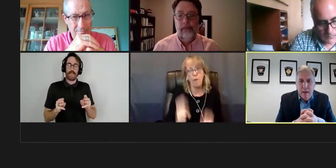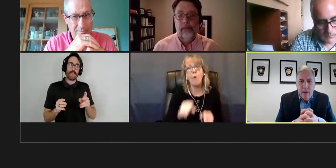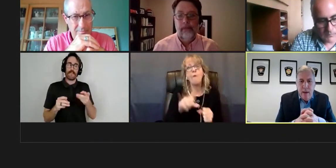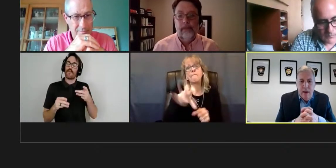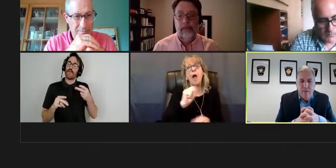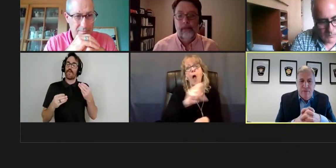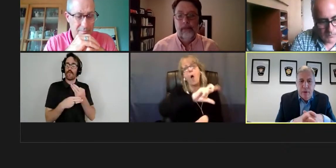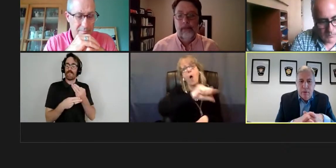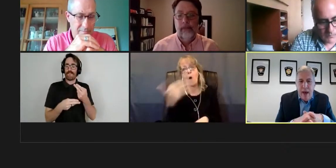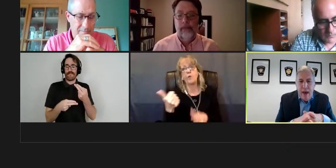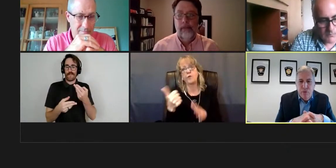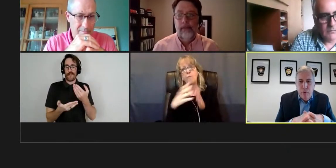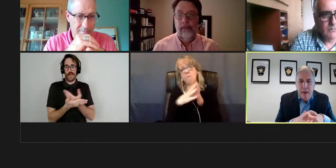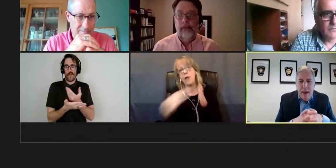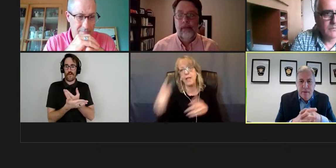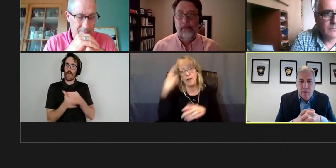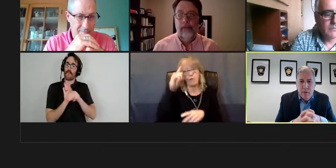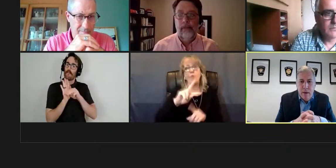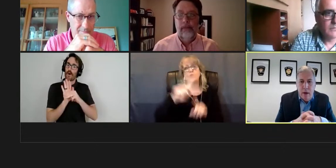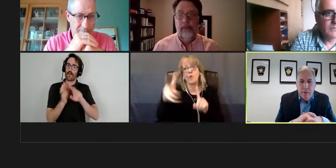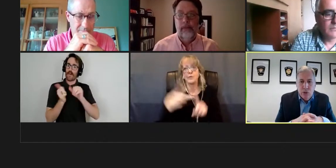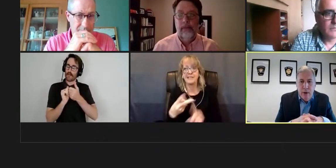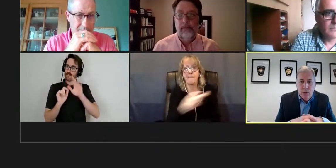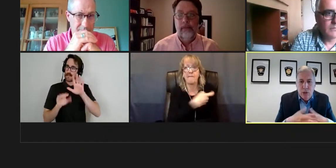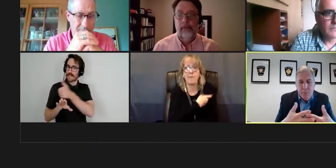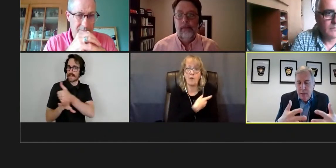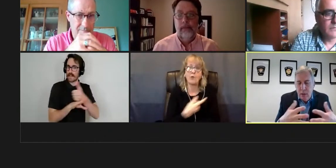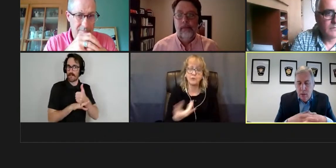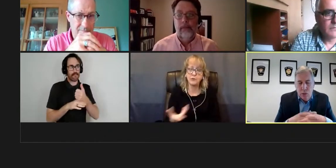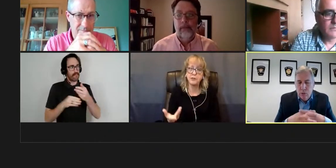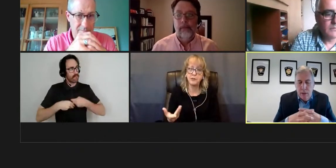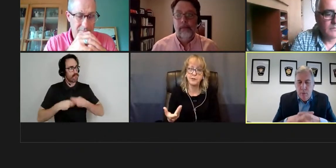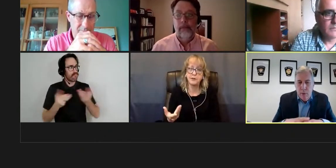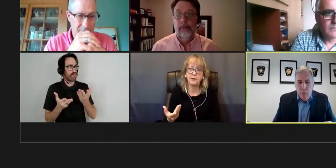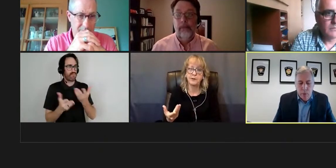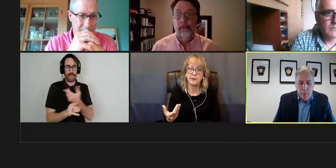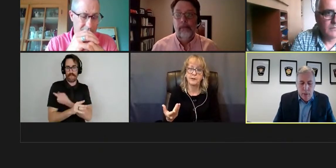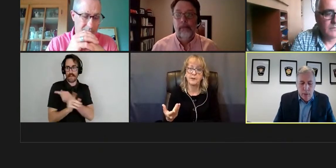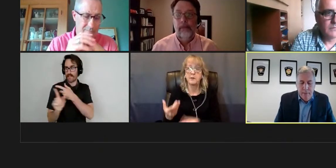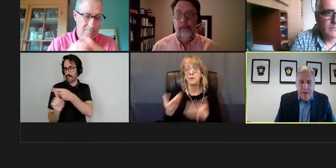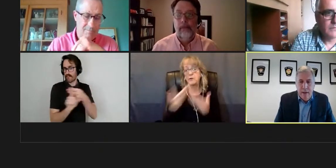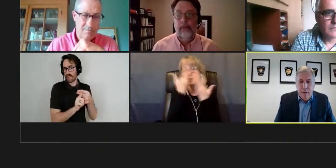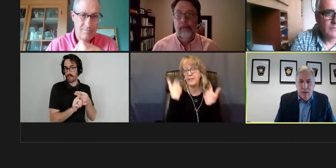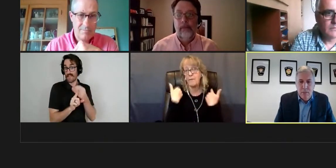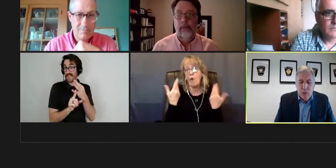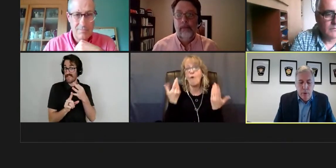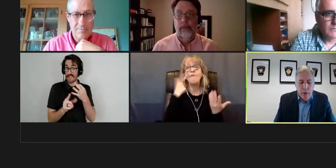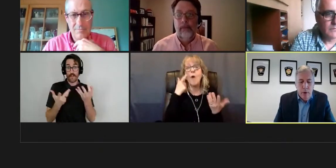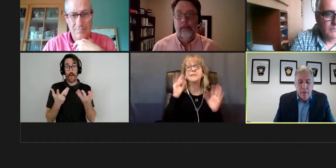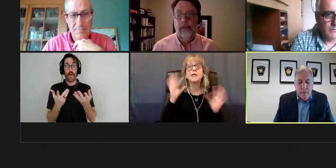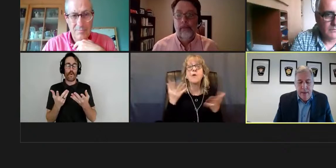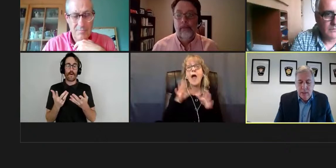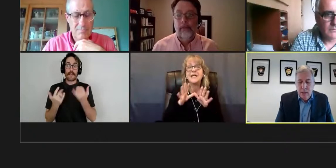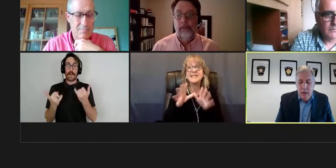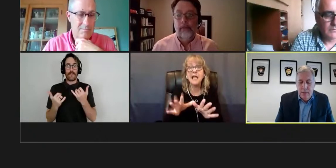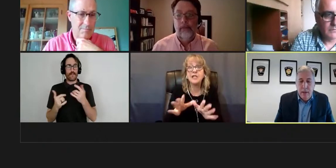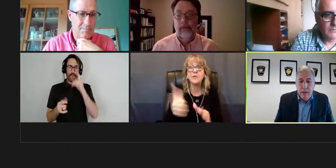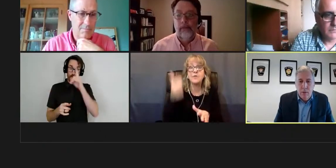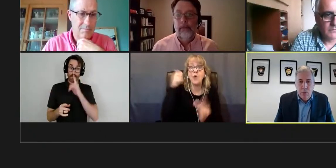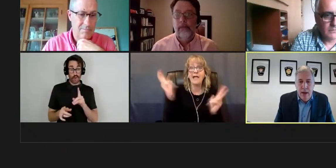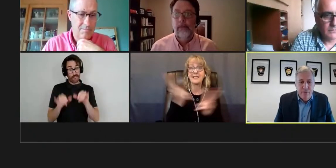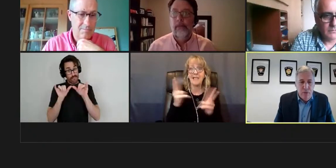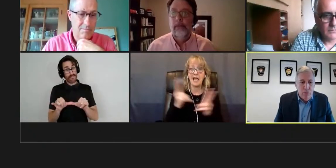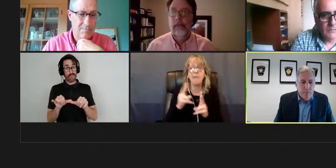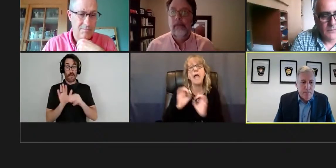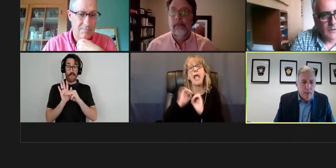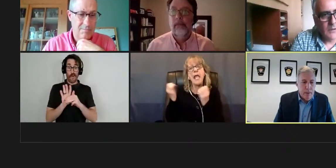that. If we don't have to, we may have other other strategies, but certainly we will be looking at that, and the team is quite aware that that's a need that